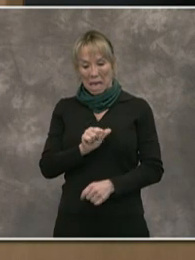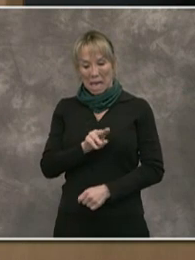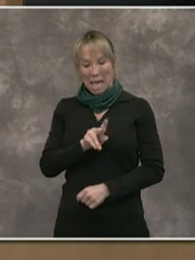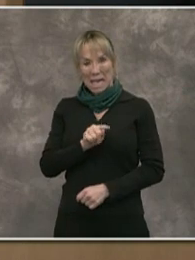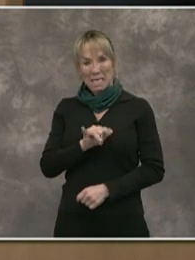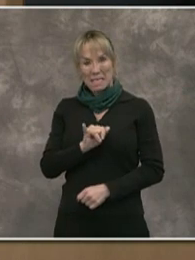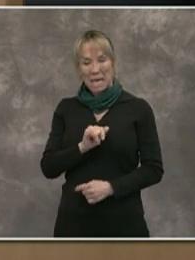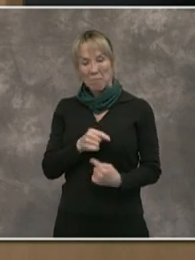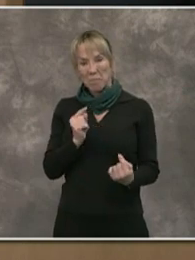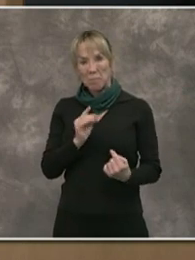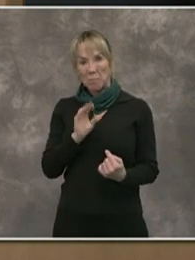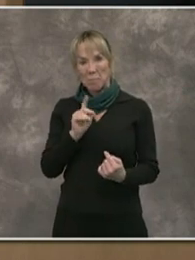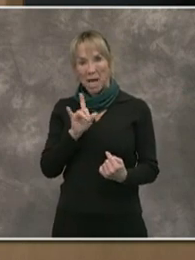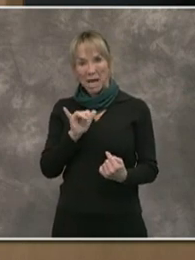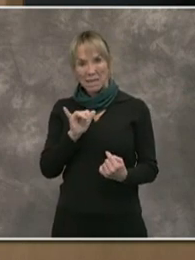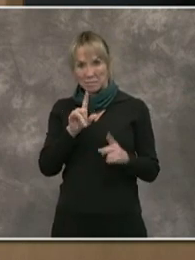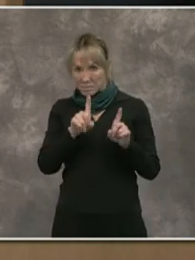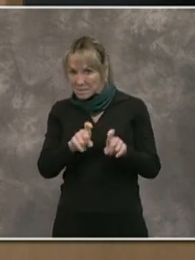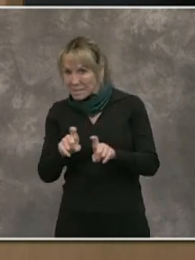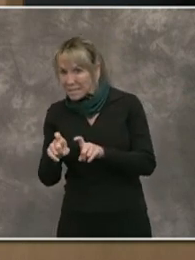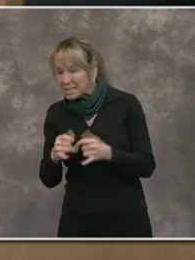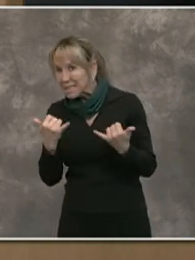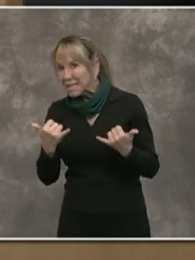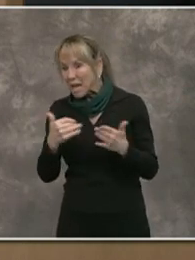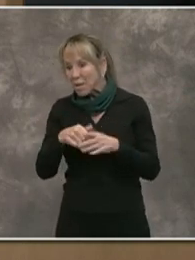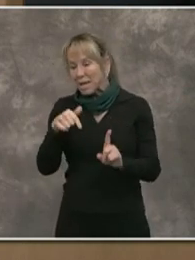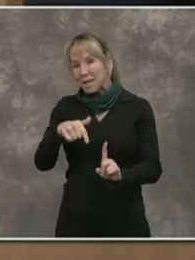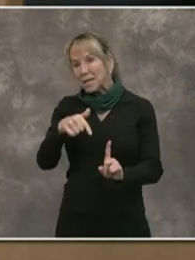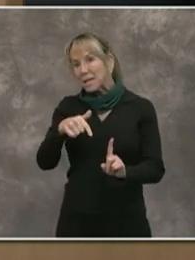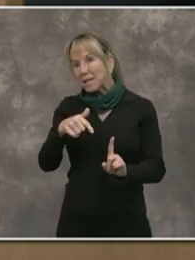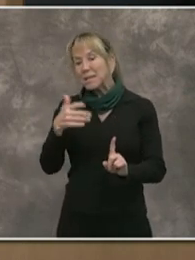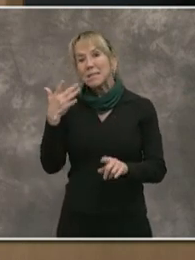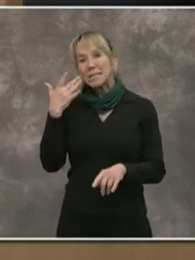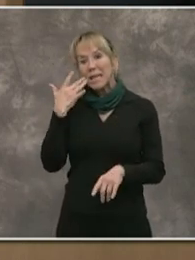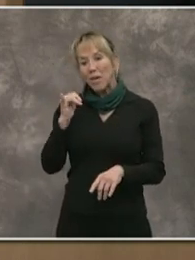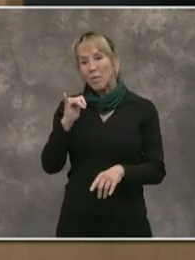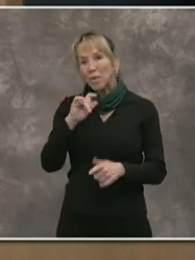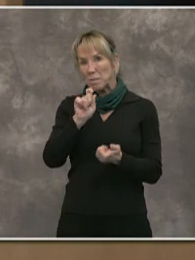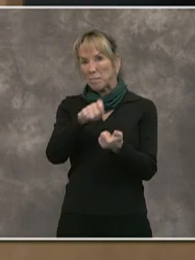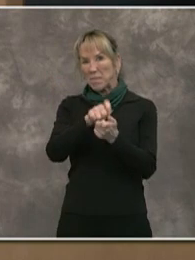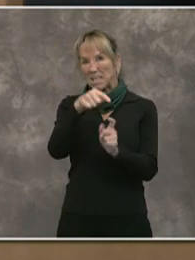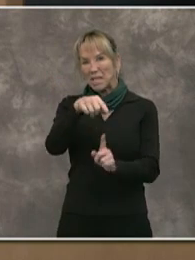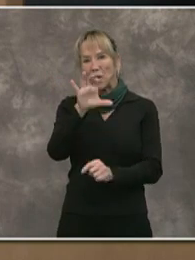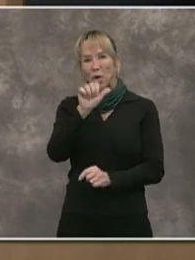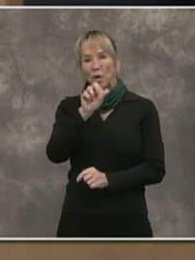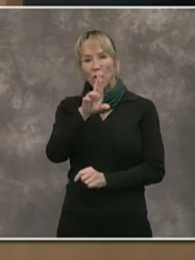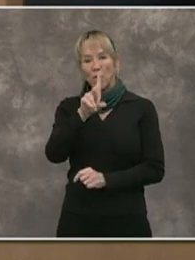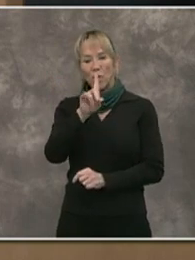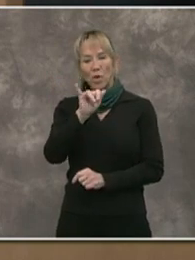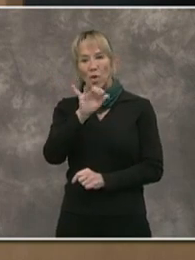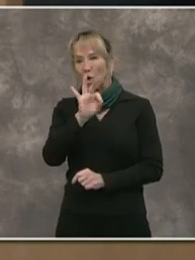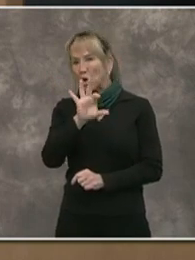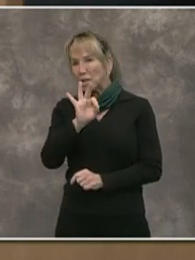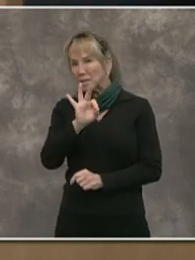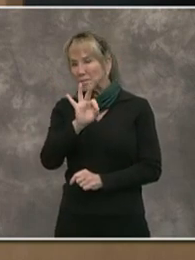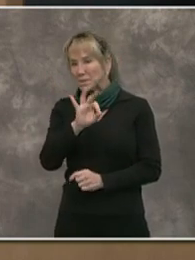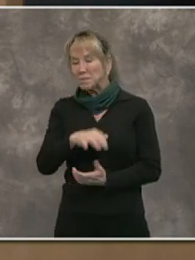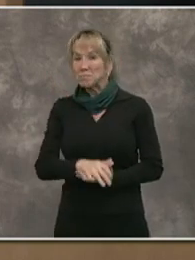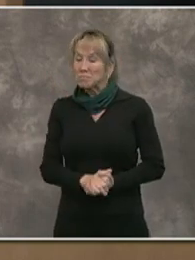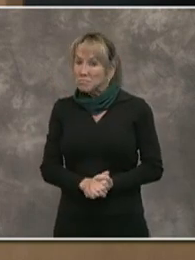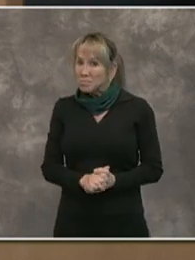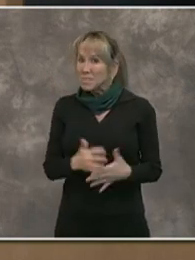testing sites that have opened in Southern California, specifically one in Cardiff. I saw that the FDA